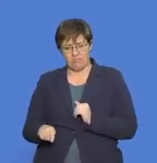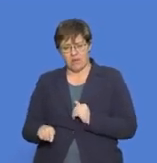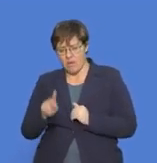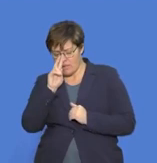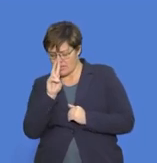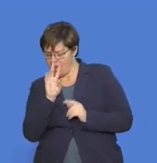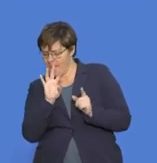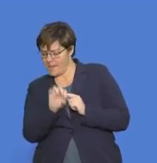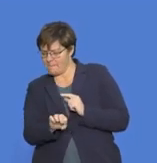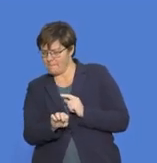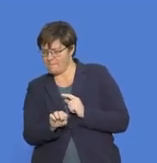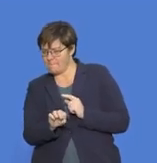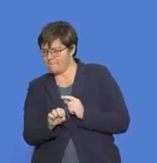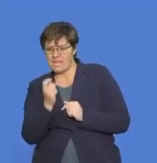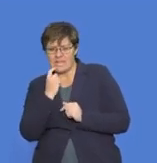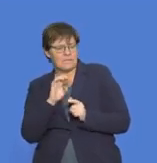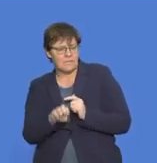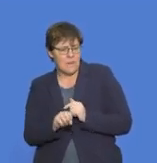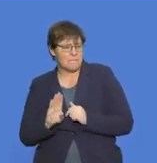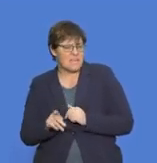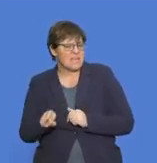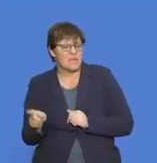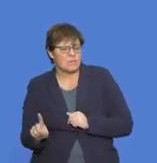away about species B?